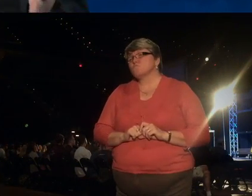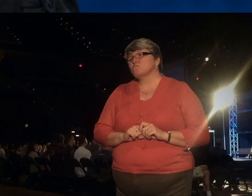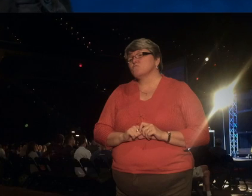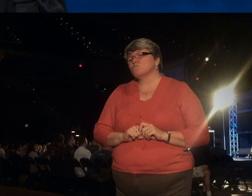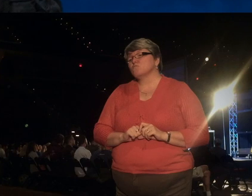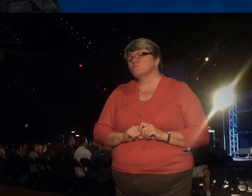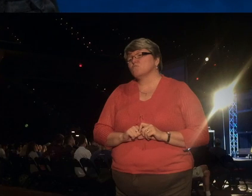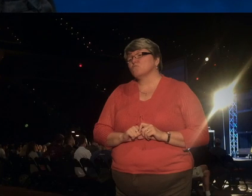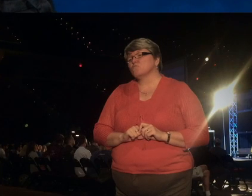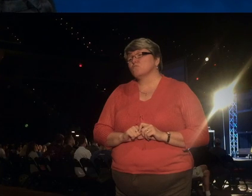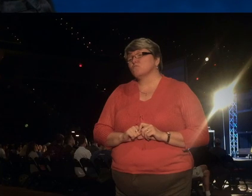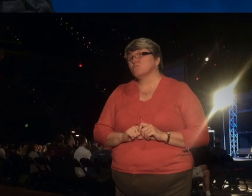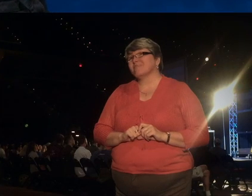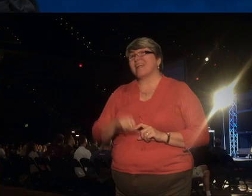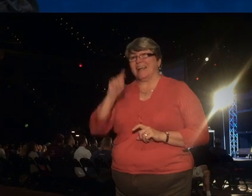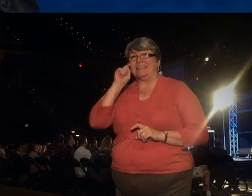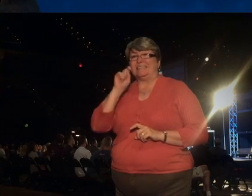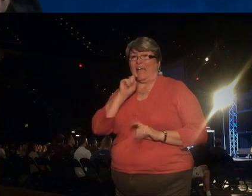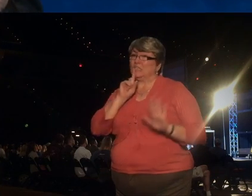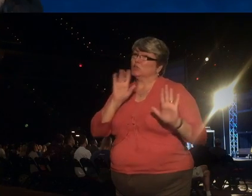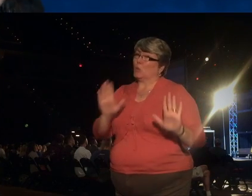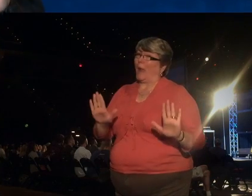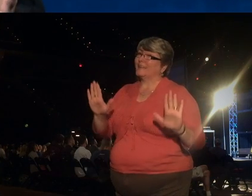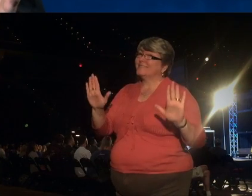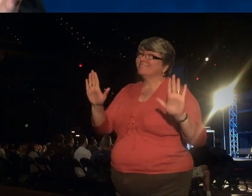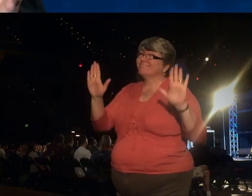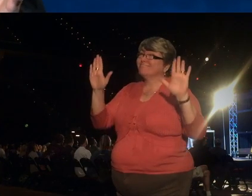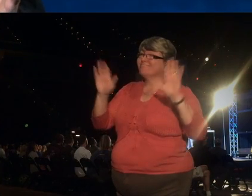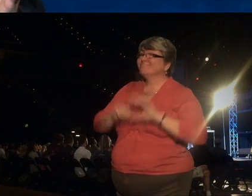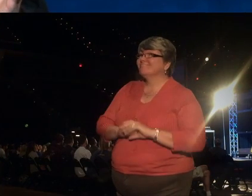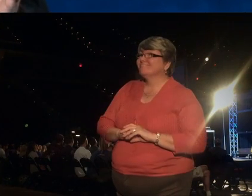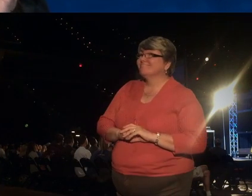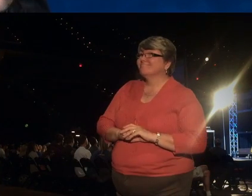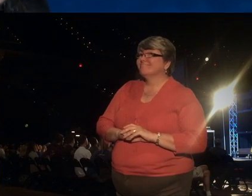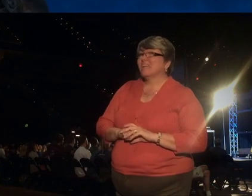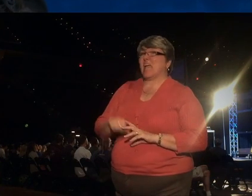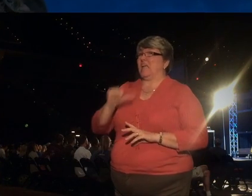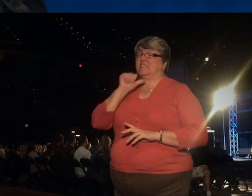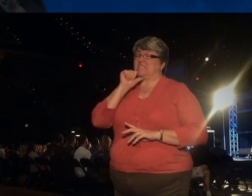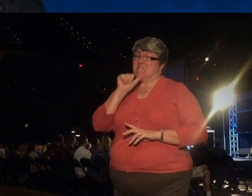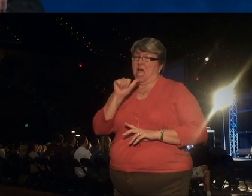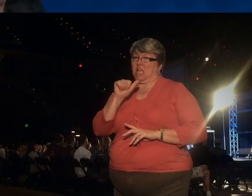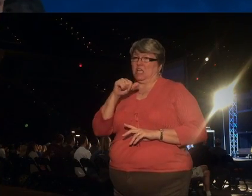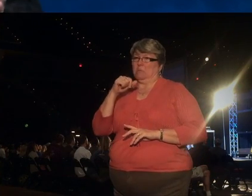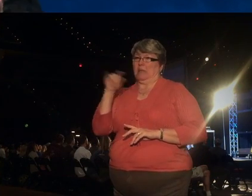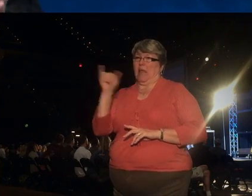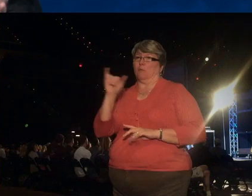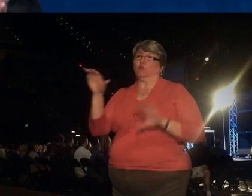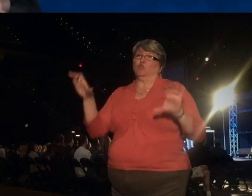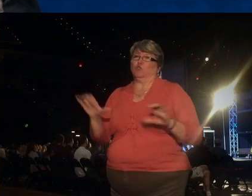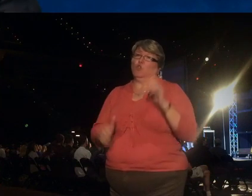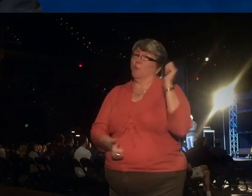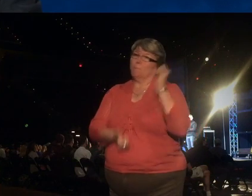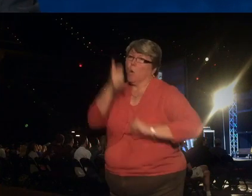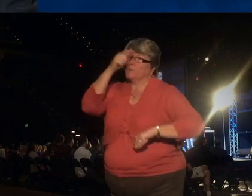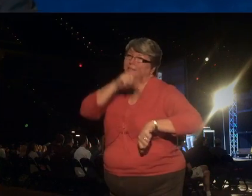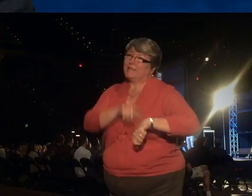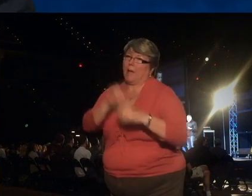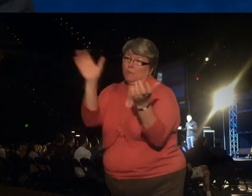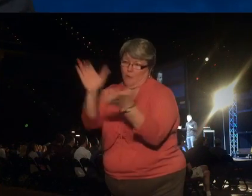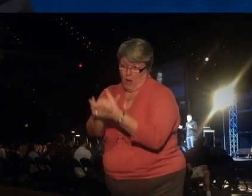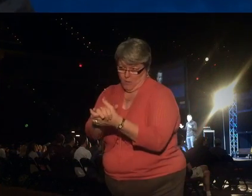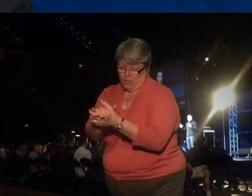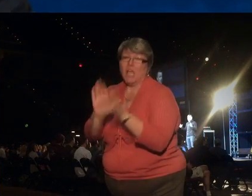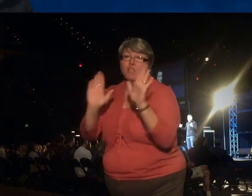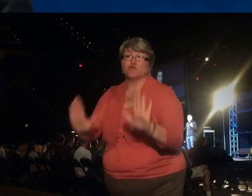Sex is great. It's not gonna be what you do the majority of the time you're married, okay? It's great, you're gonna have a lot of fun, it's gonna be